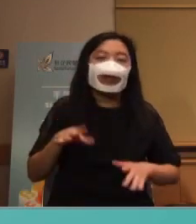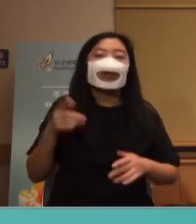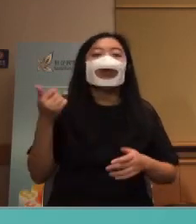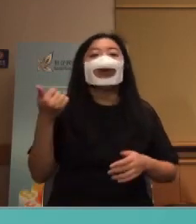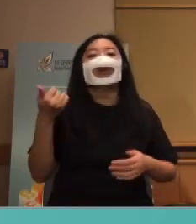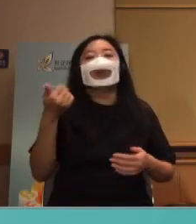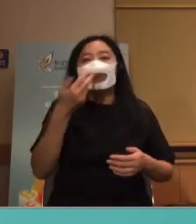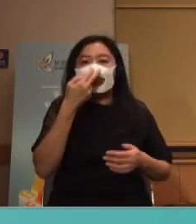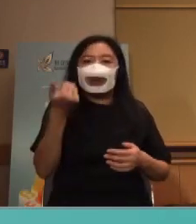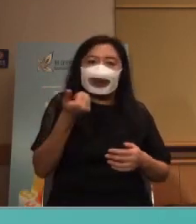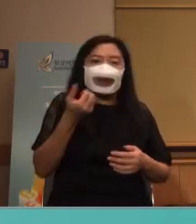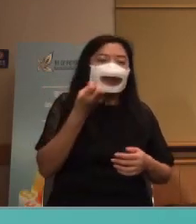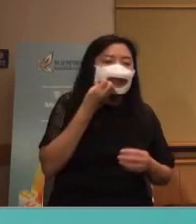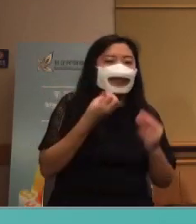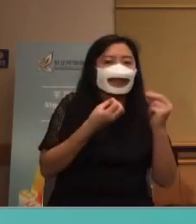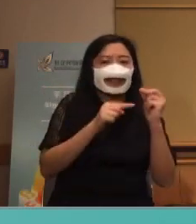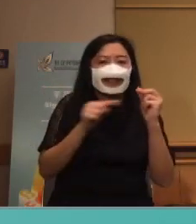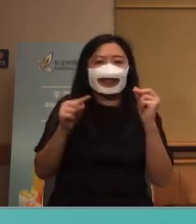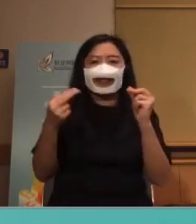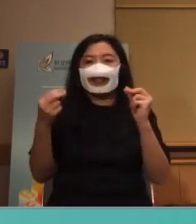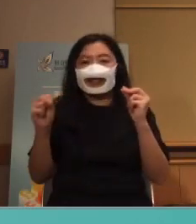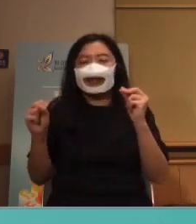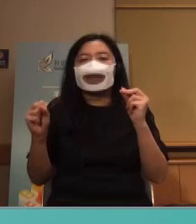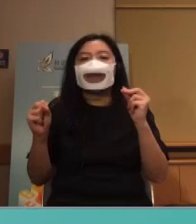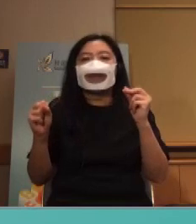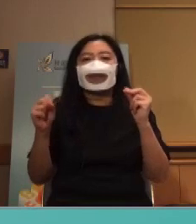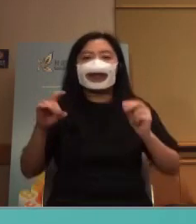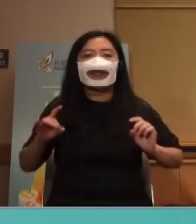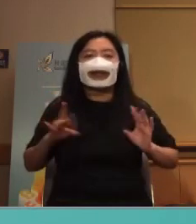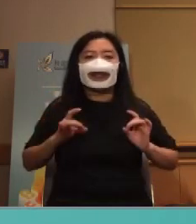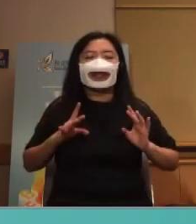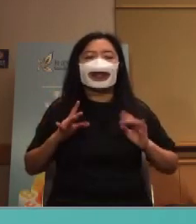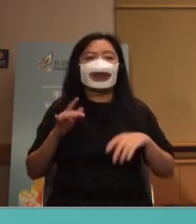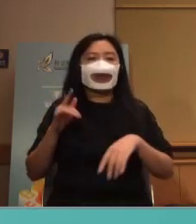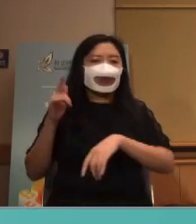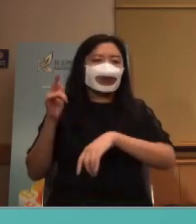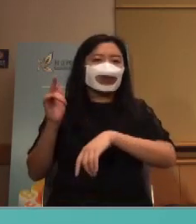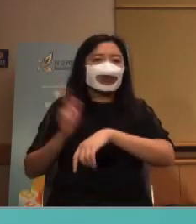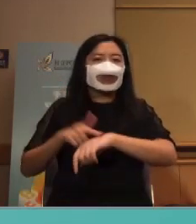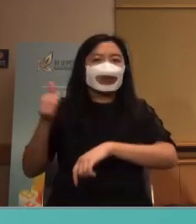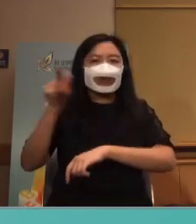And that's kind of soon to be available. Hope that you'll see some in Hong Kong soon.